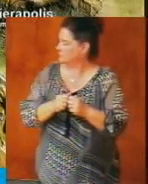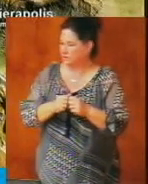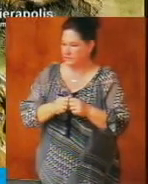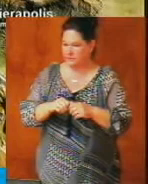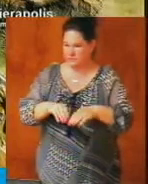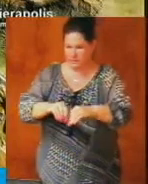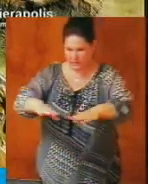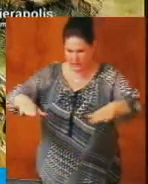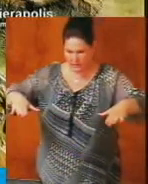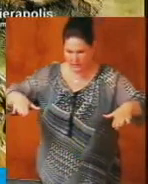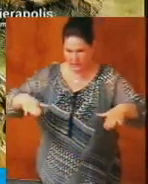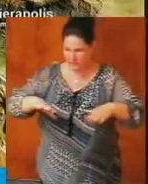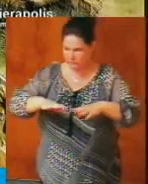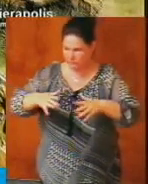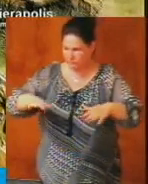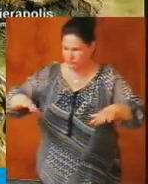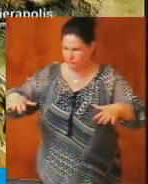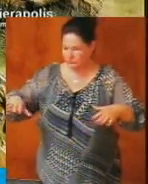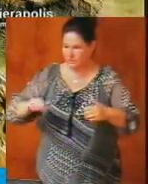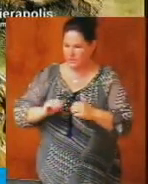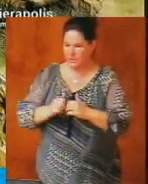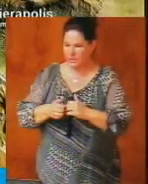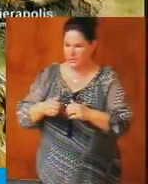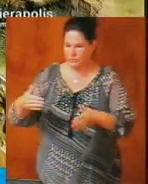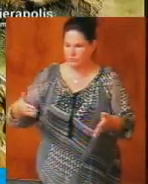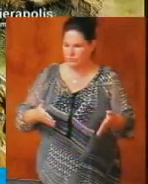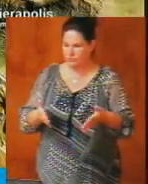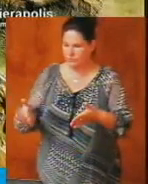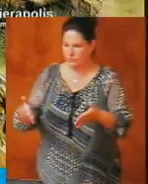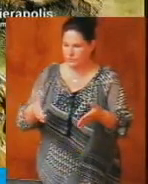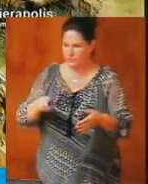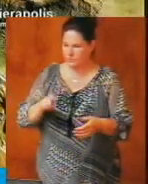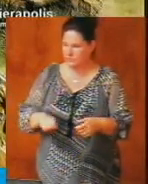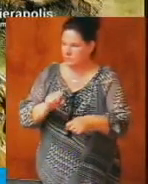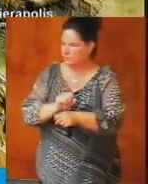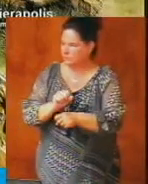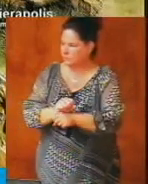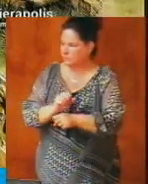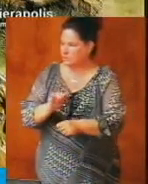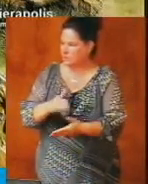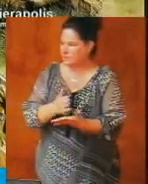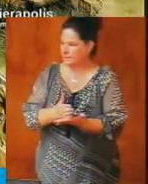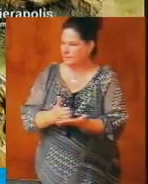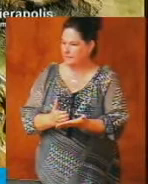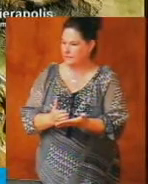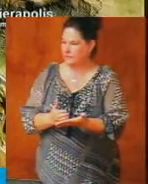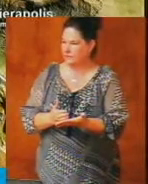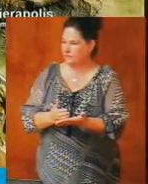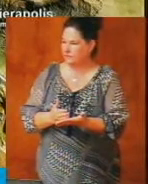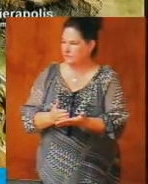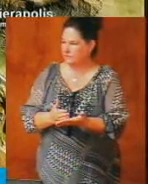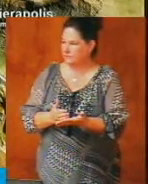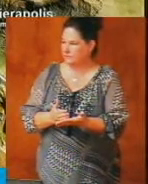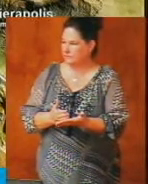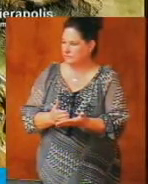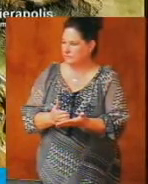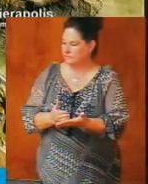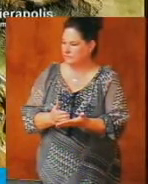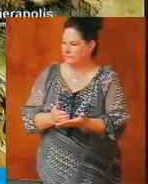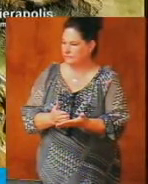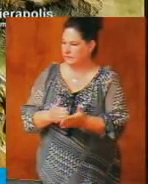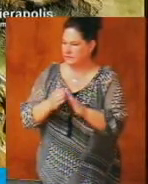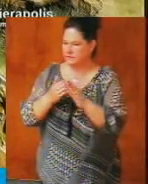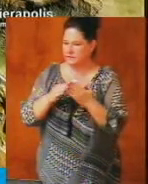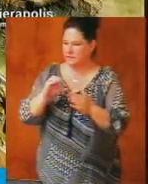terrain just how roads are going to have to work in that part of the country. The city